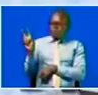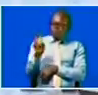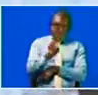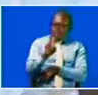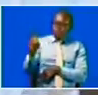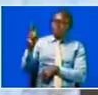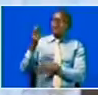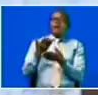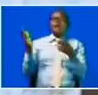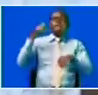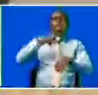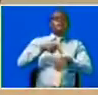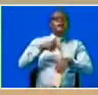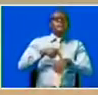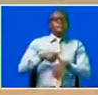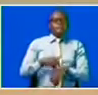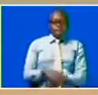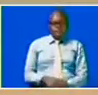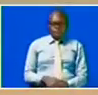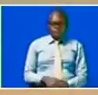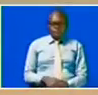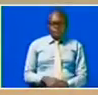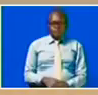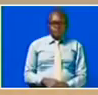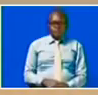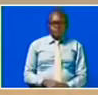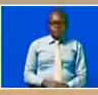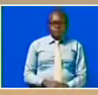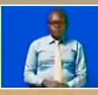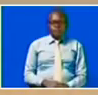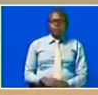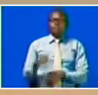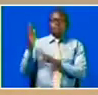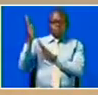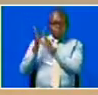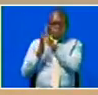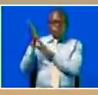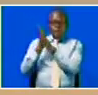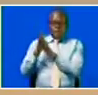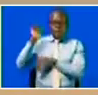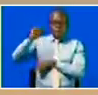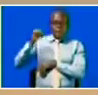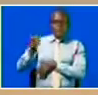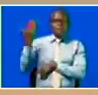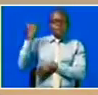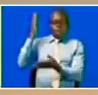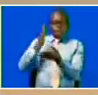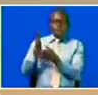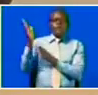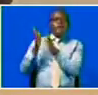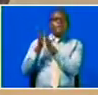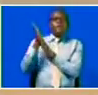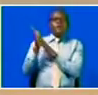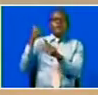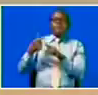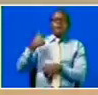every day, morning, each and every hour. Inajulikana for Mungiki. Mungiki, yeah. Ilikuwa, si uongo ilikuwa, but then